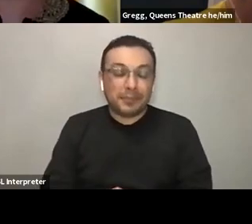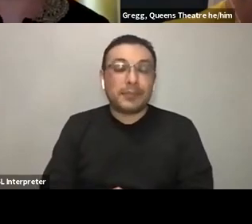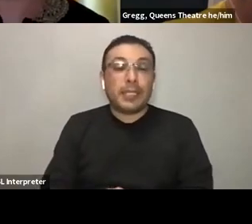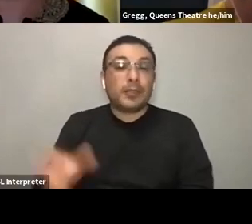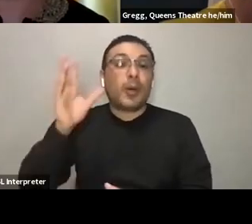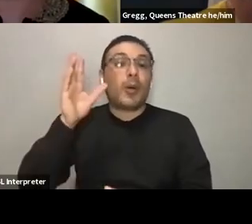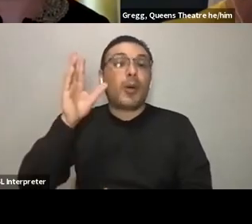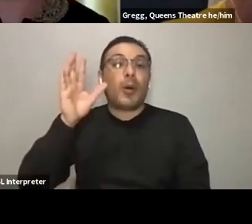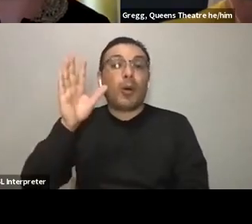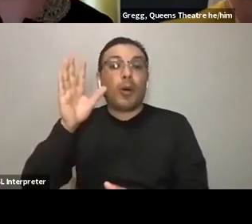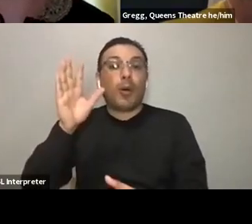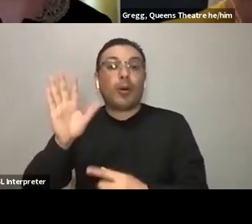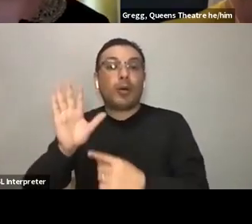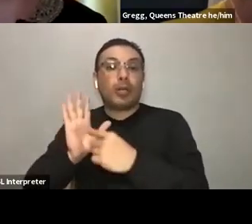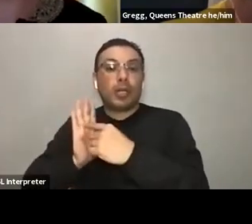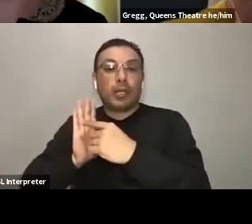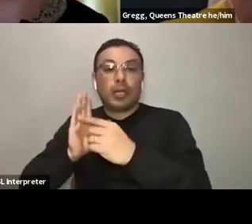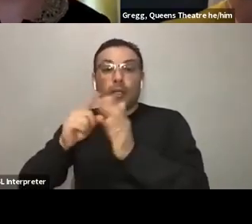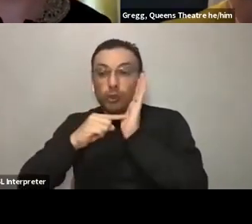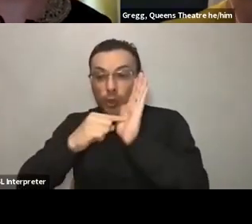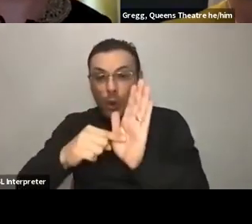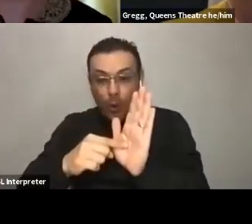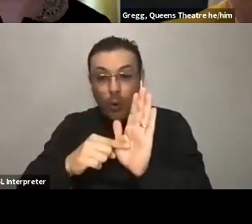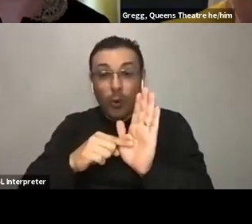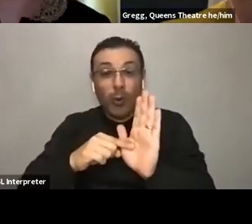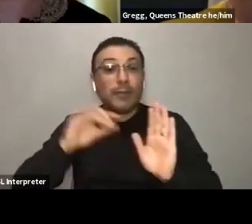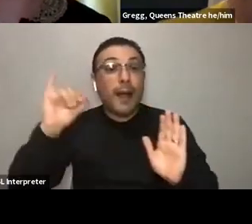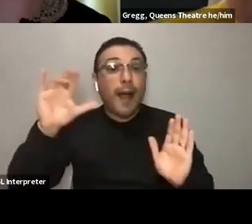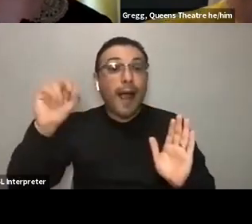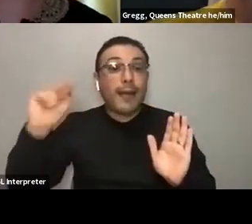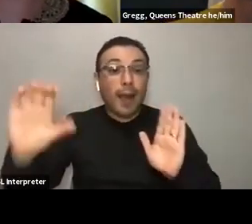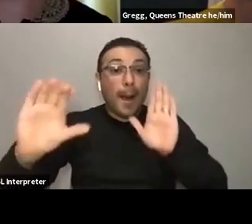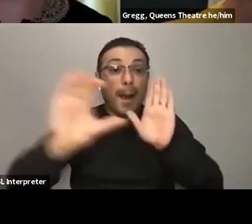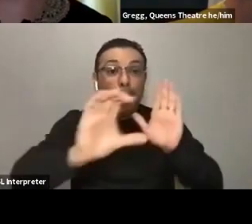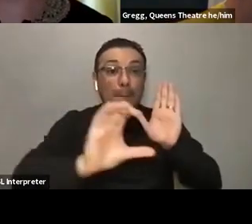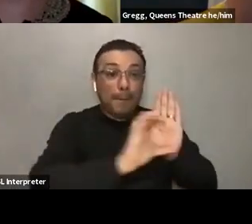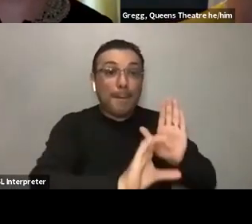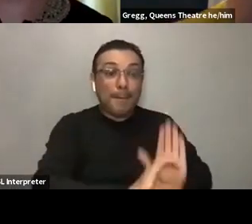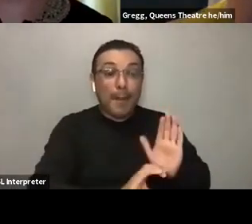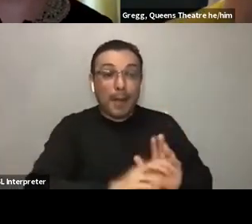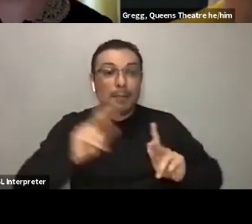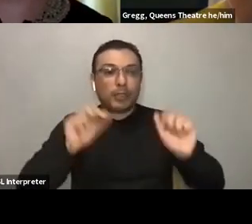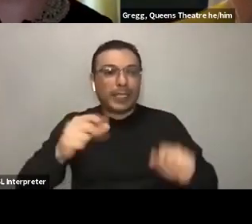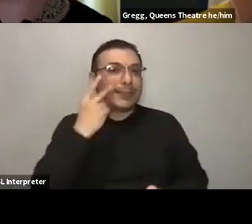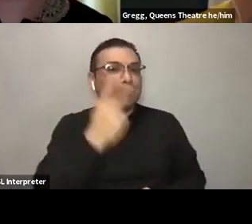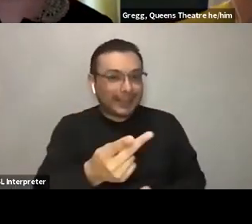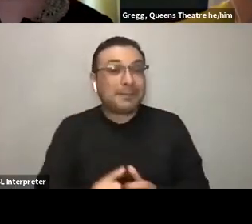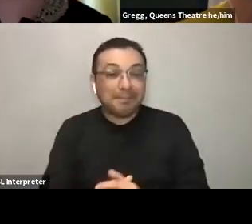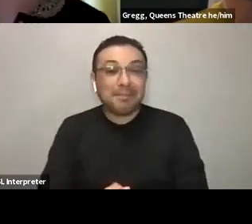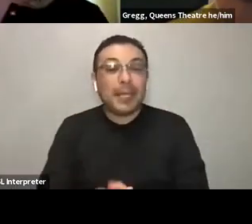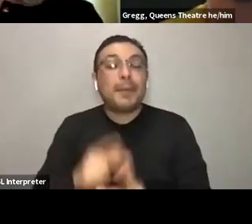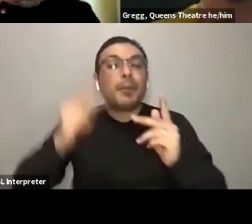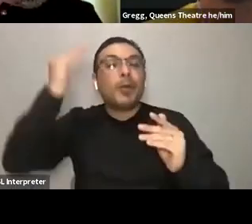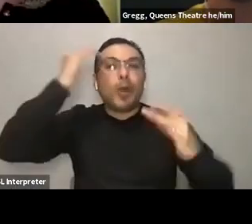for the program using those access icons, um, or with any, any calls, uh, ahead of time. And I want to offer